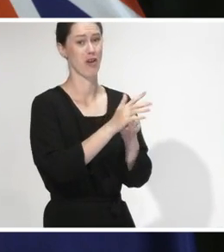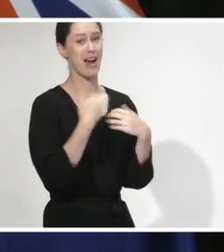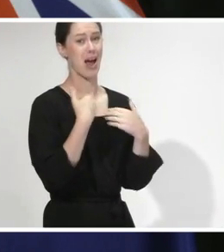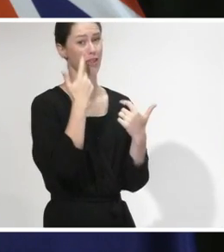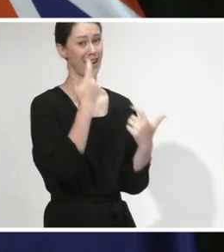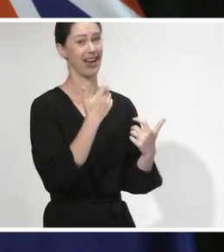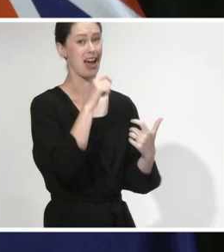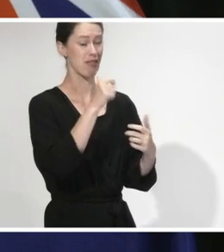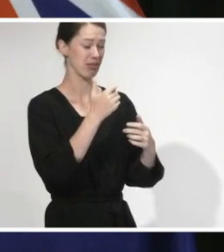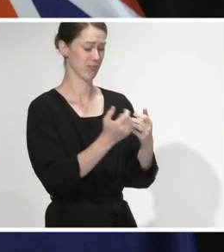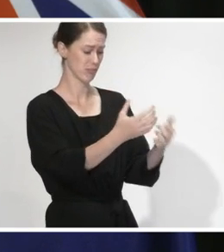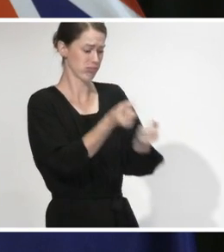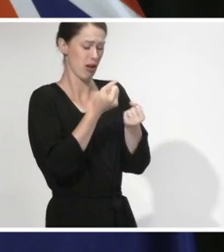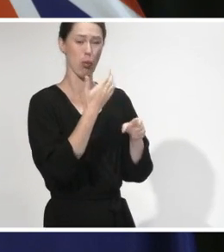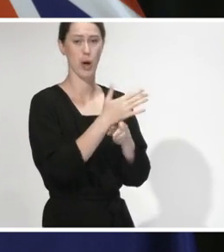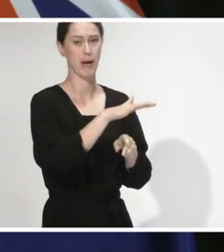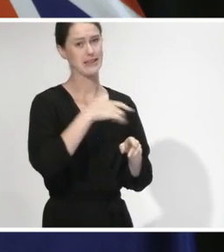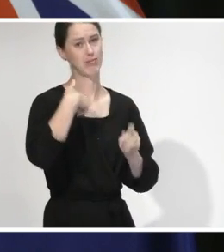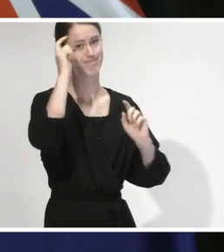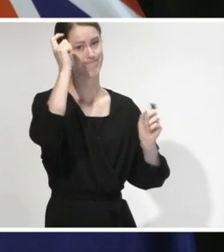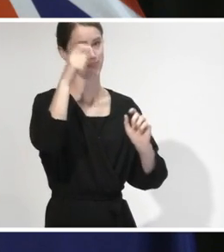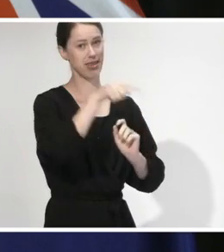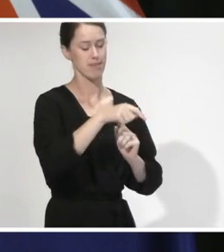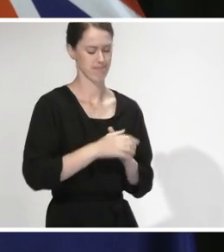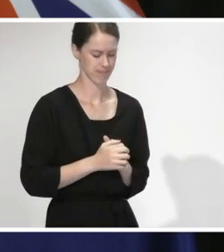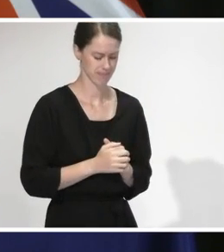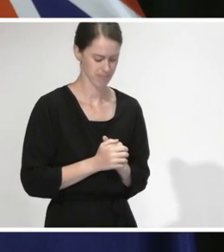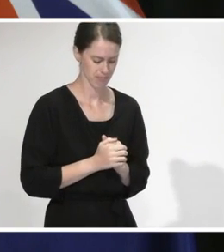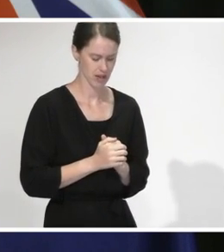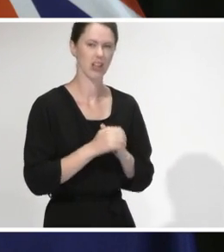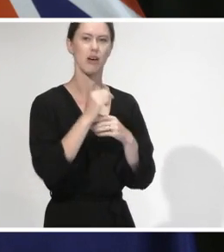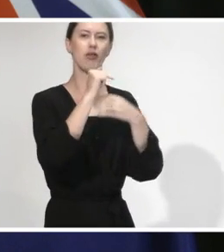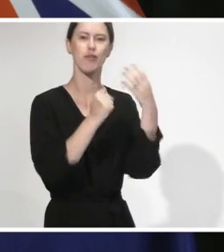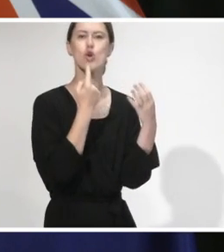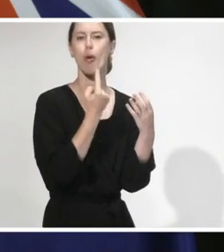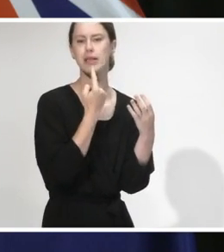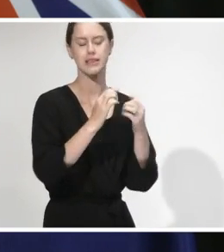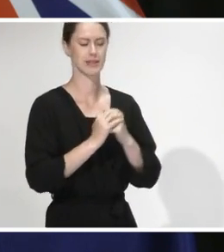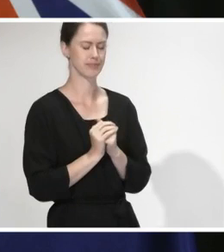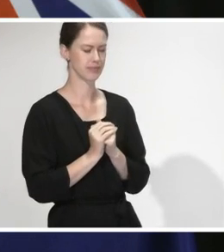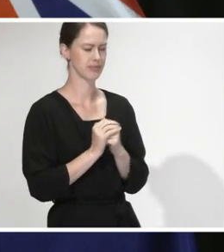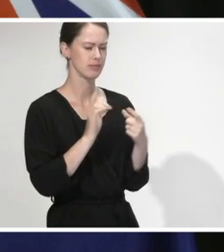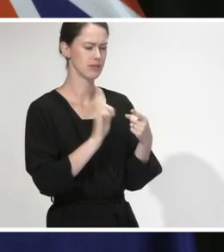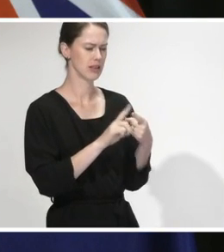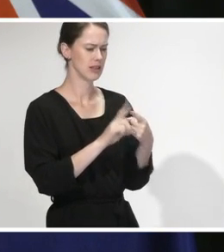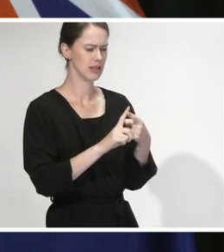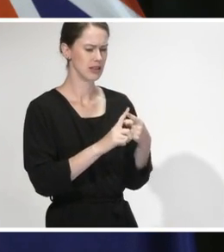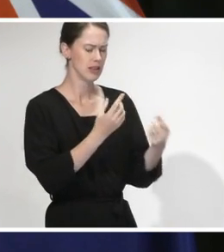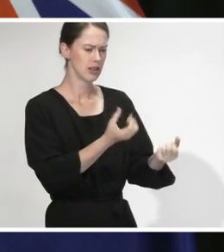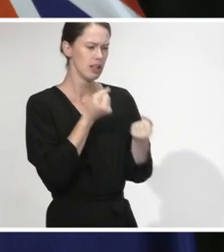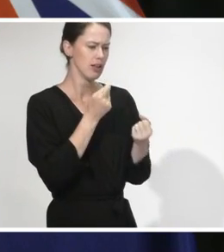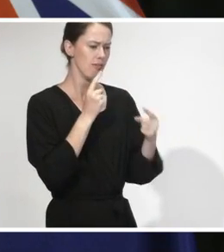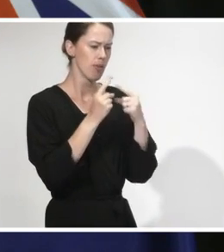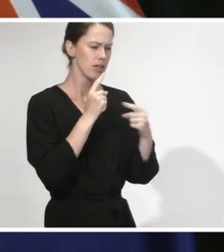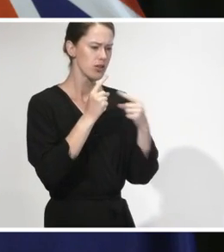it happens in the workplace. And a couple of comments. One is we've got some information about